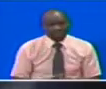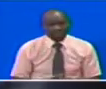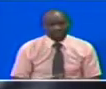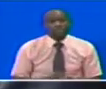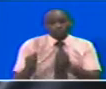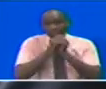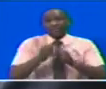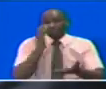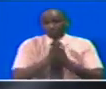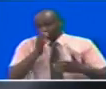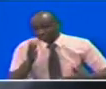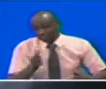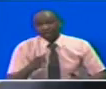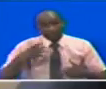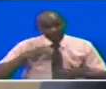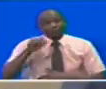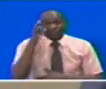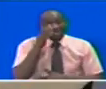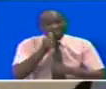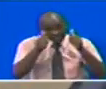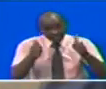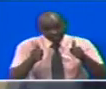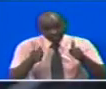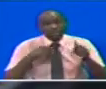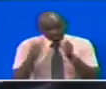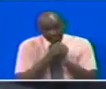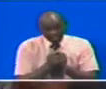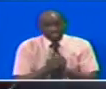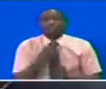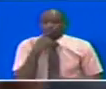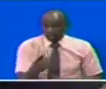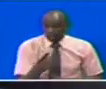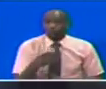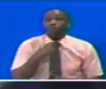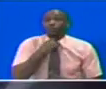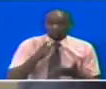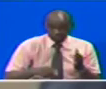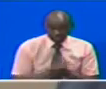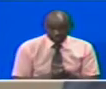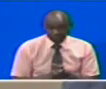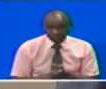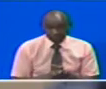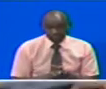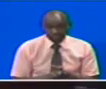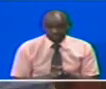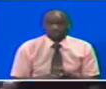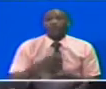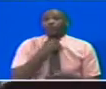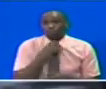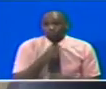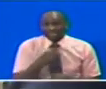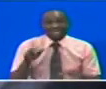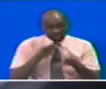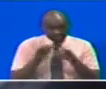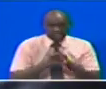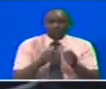Tuko pamoja jameni, watu wa Nyeri. Eh? Kwa hivyo, tuendelee namna hiyo, na tutachunga mambo